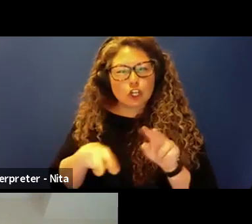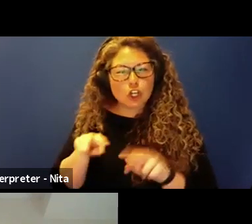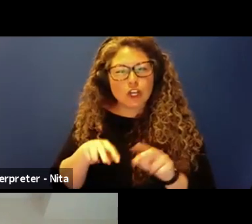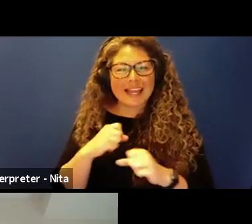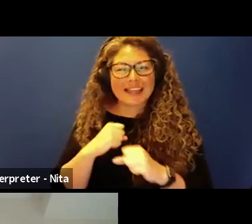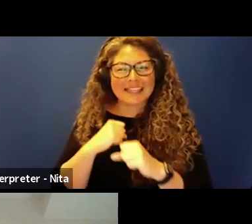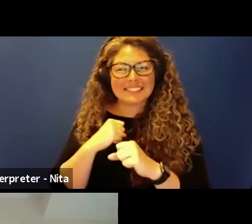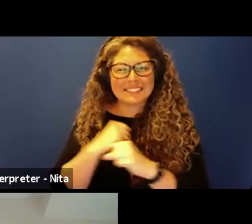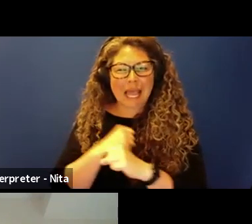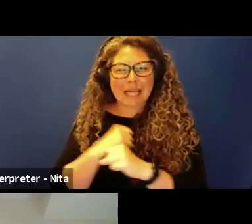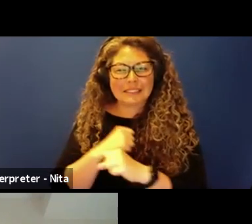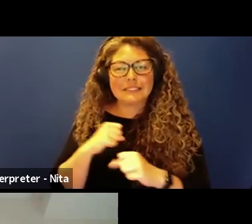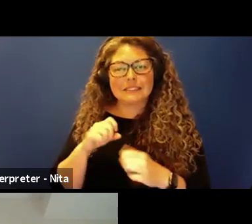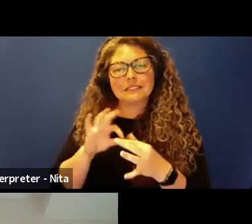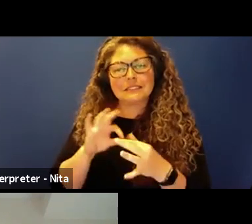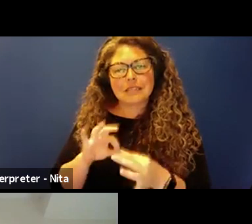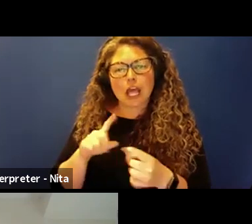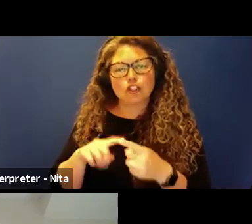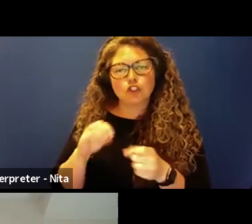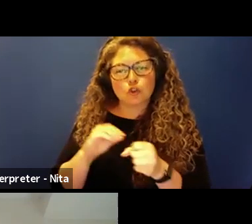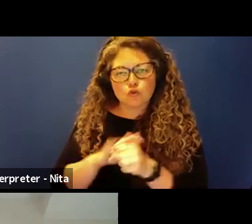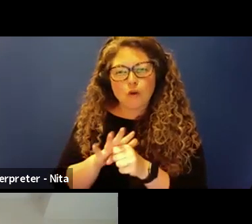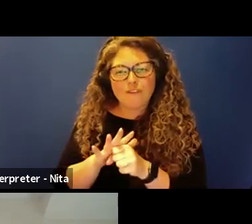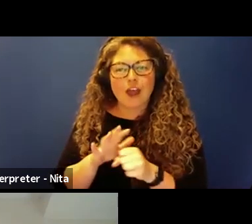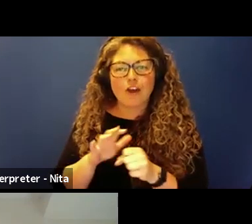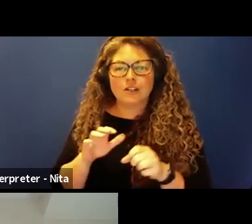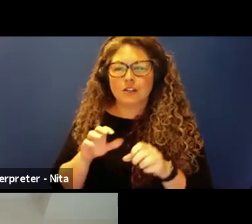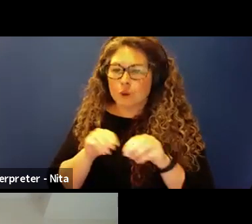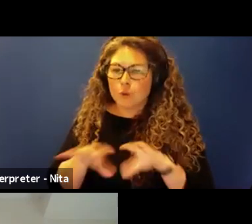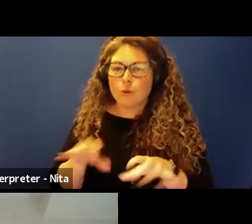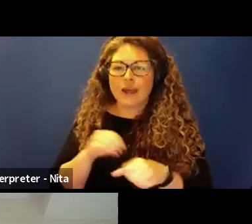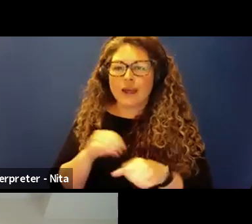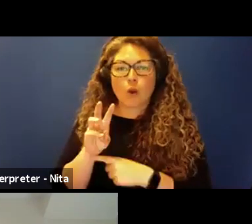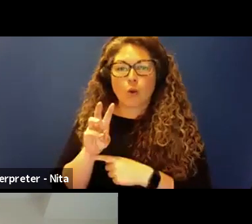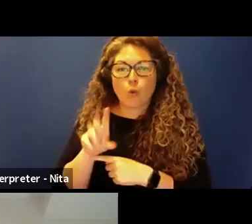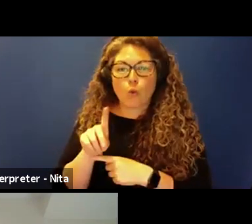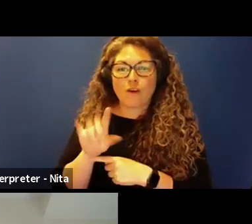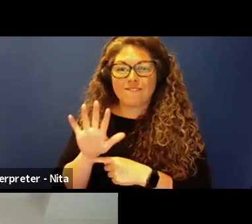about the virus that's raging in Ward 5.